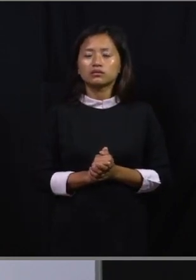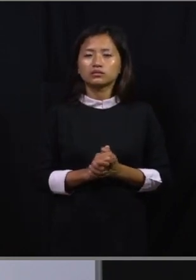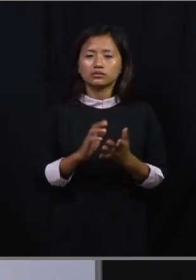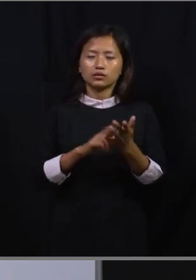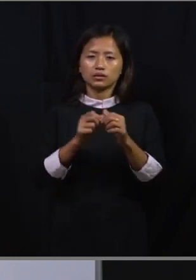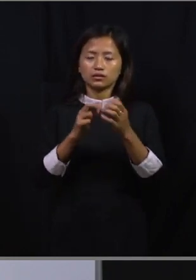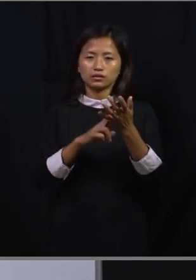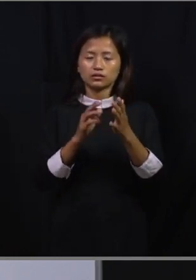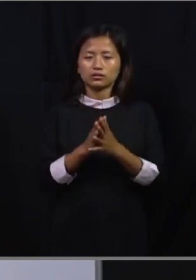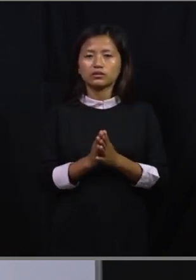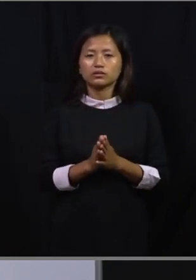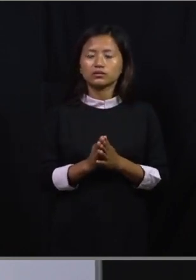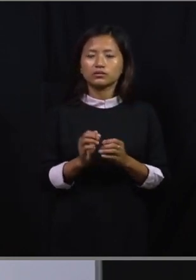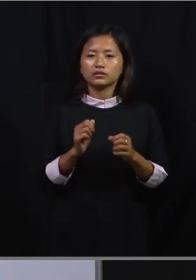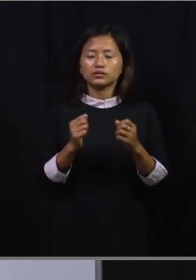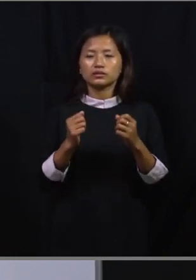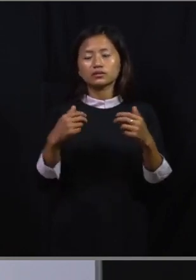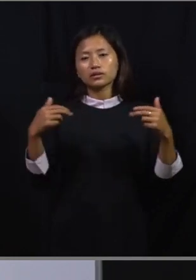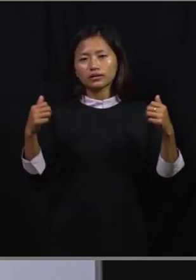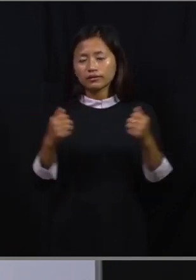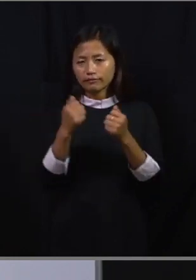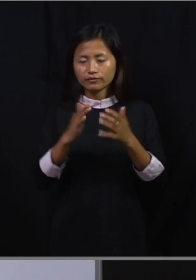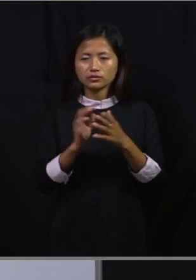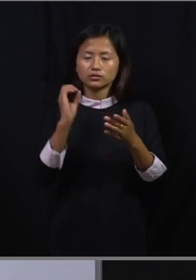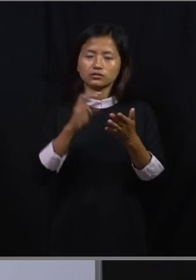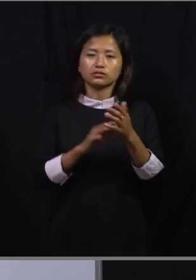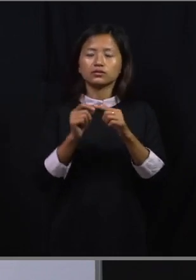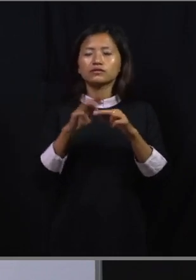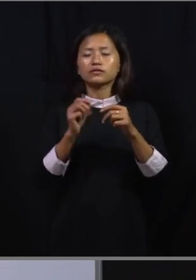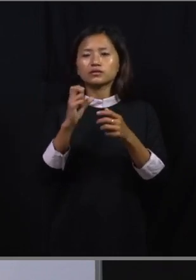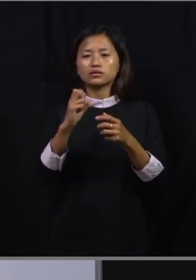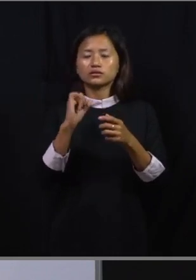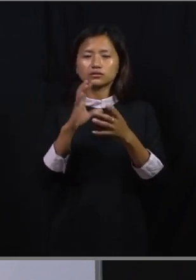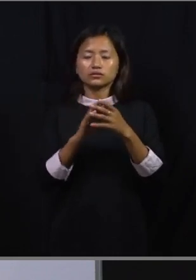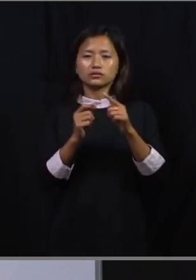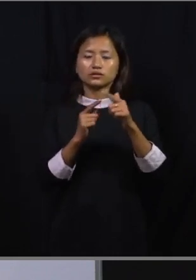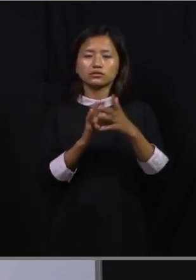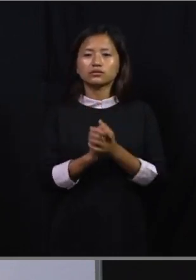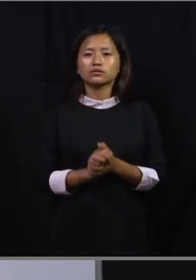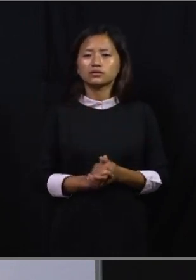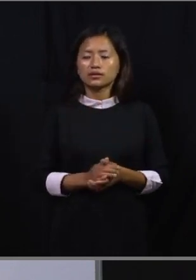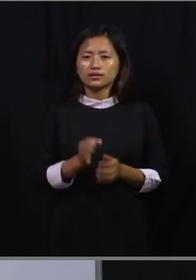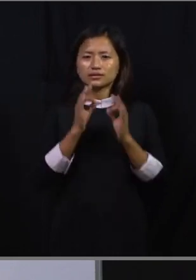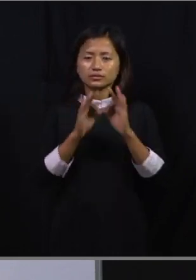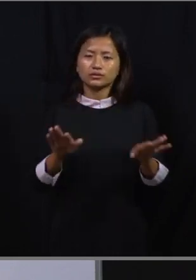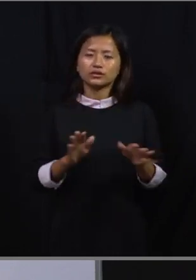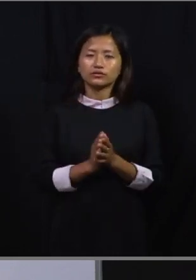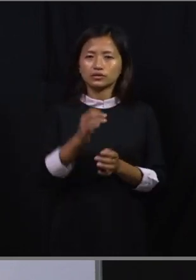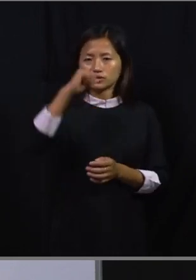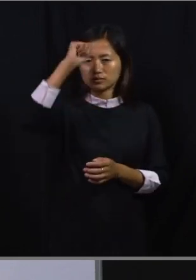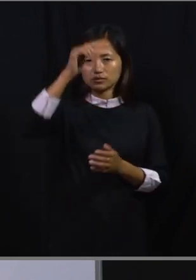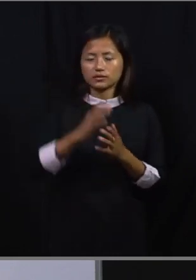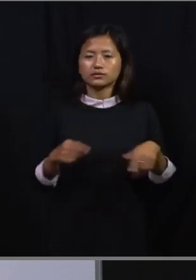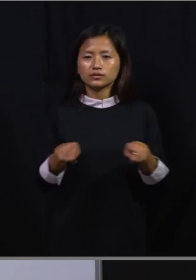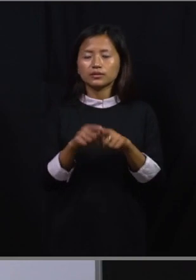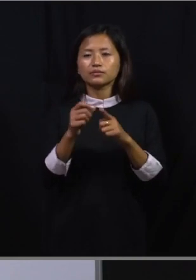NAM, there is conflict. Okay, there is conflict, there is distrust, especially India, Pakistan. So this